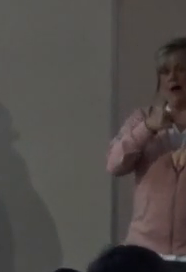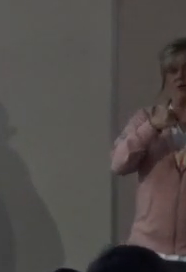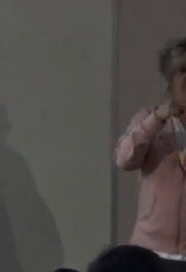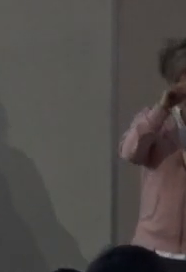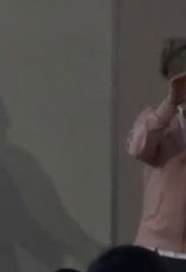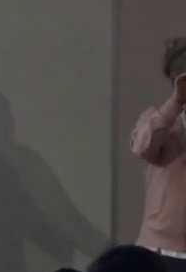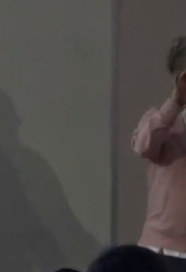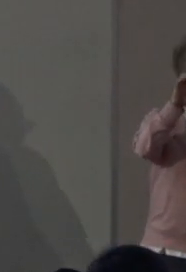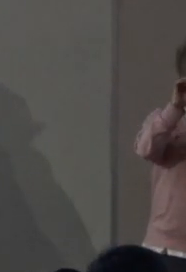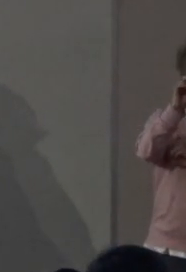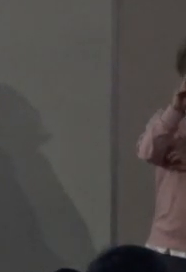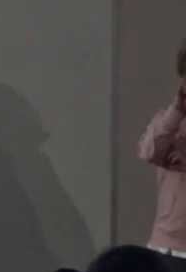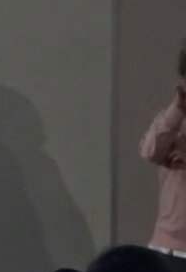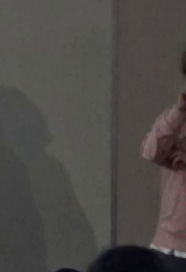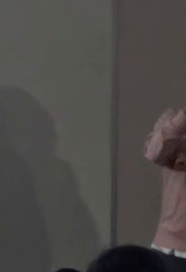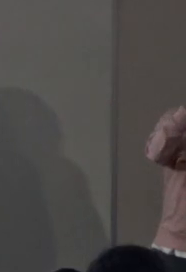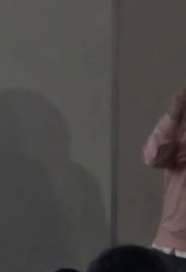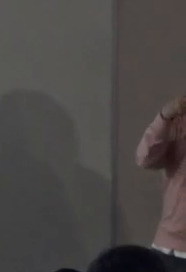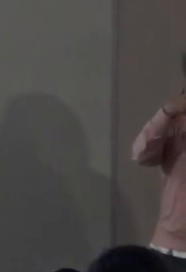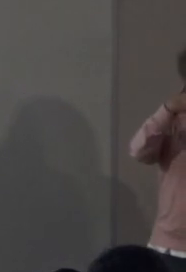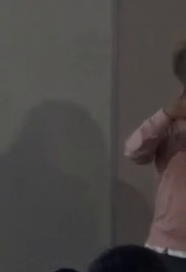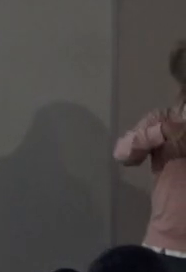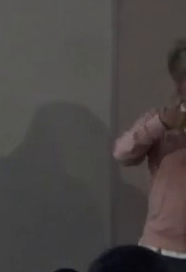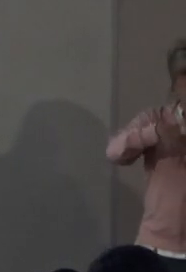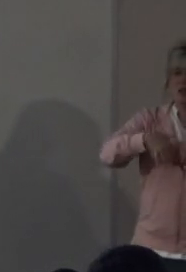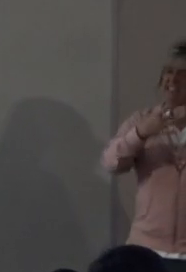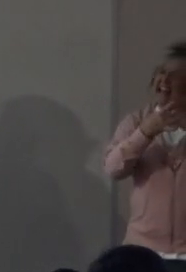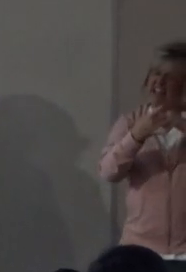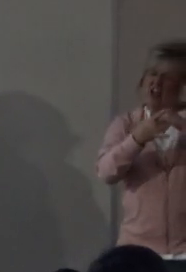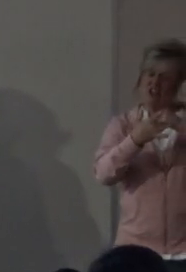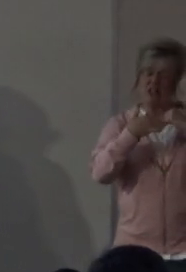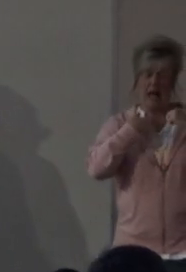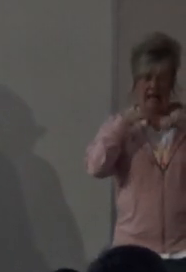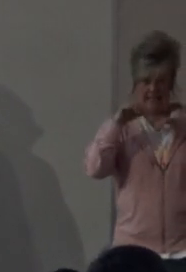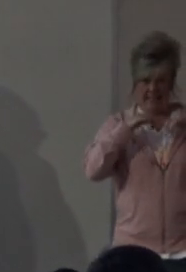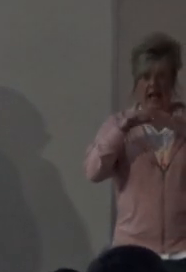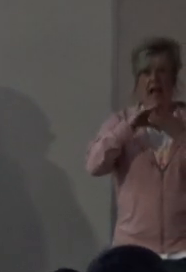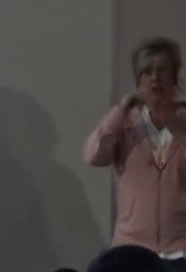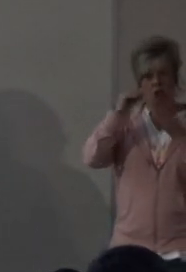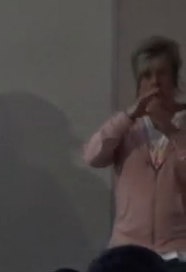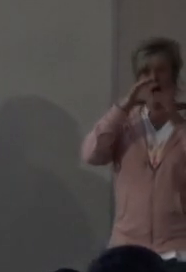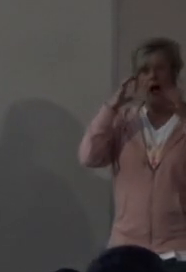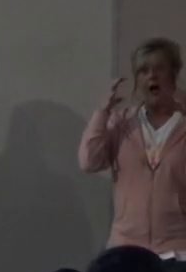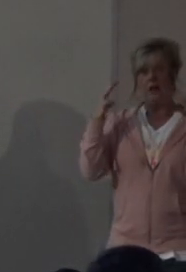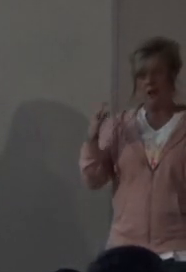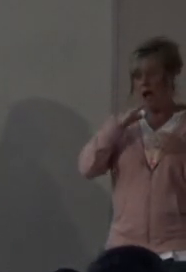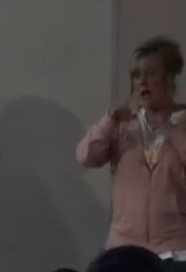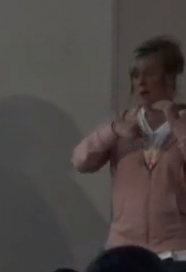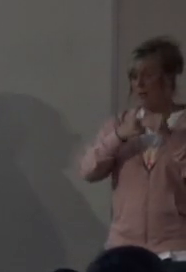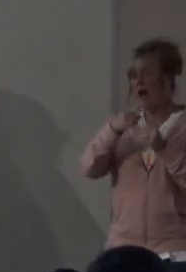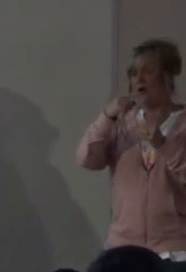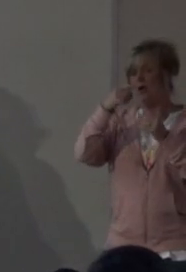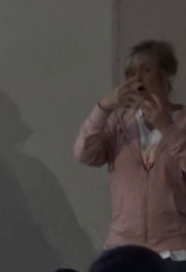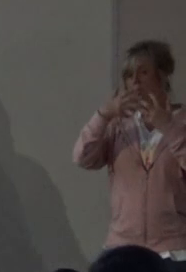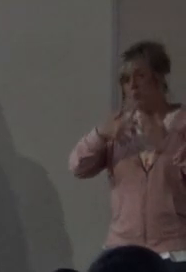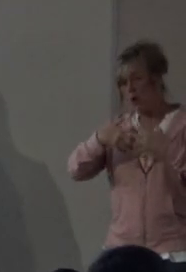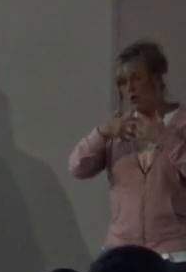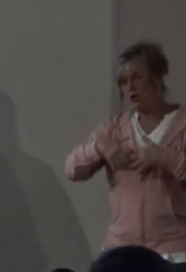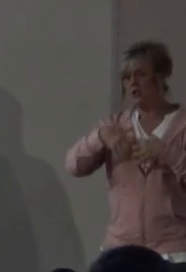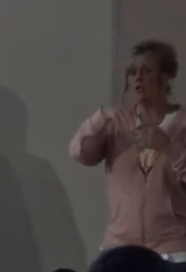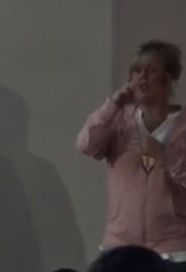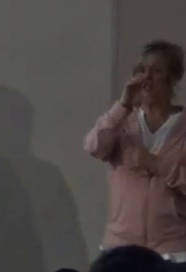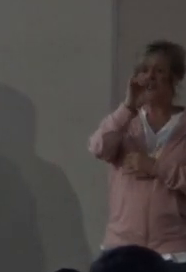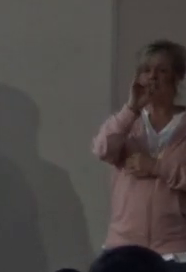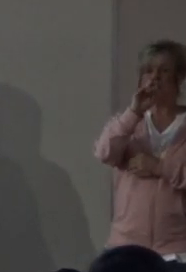coding technology, which I think I did because I was able to learn a lot about the motors and about Arduinos and about circuits, which was super